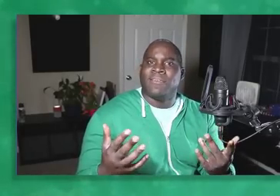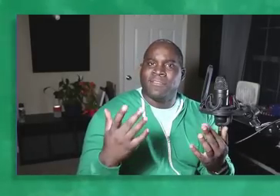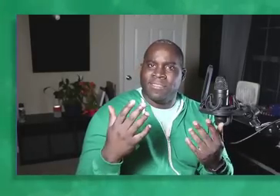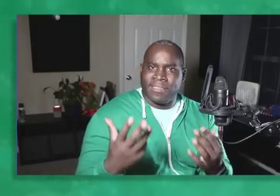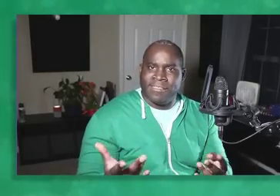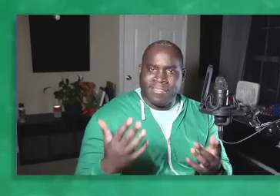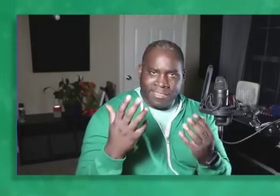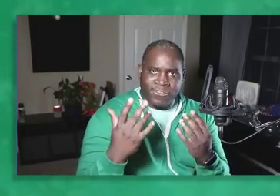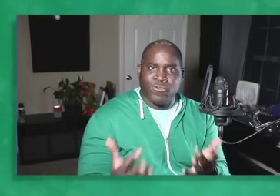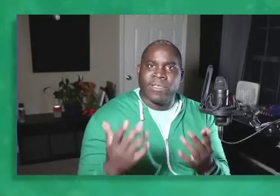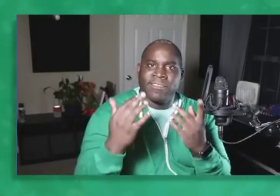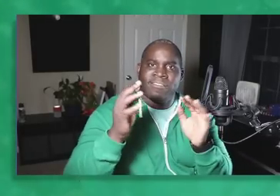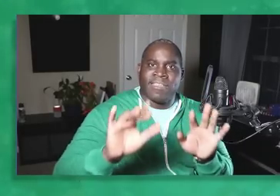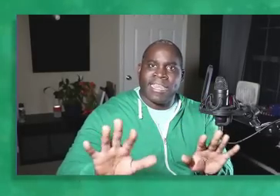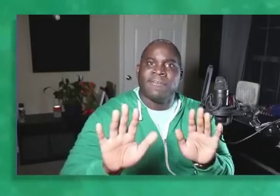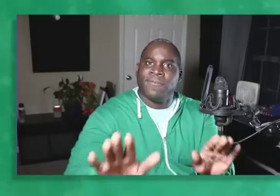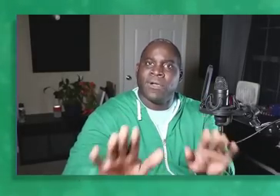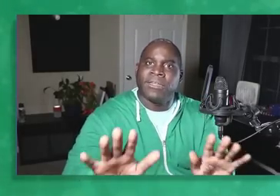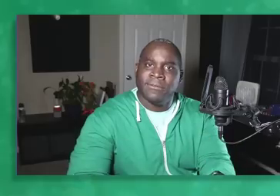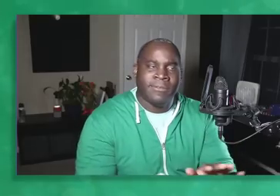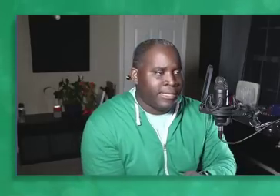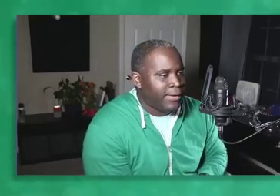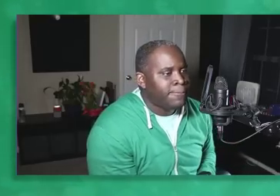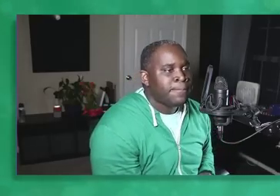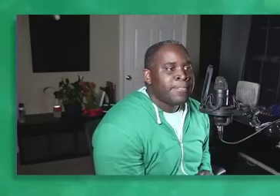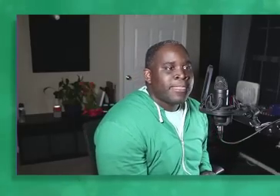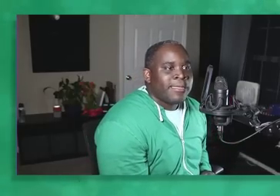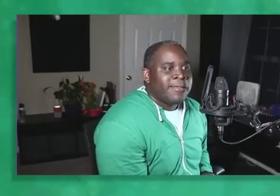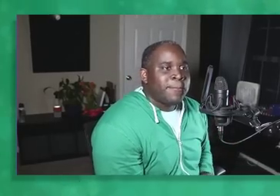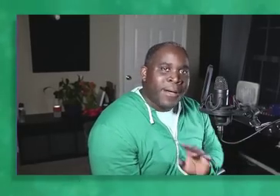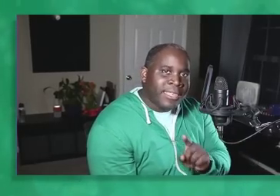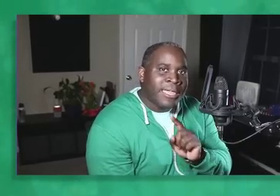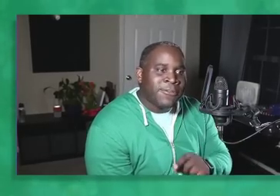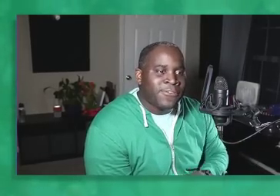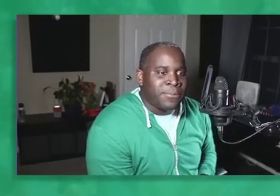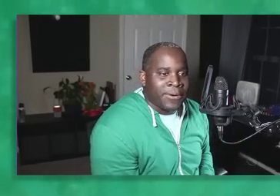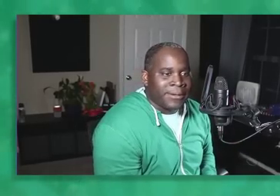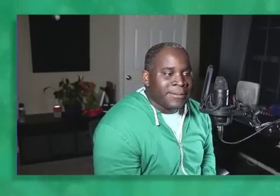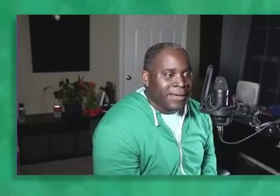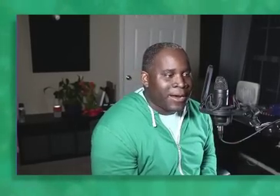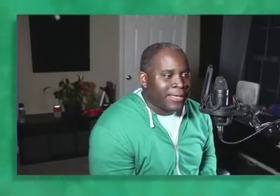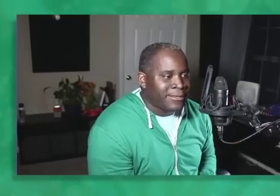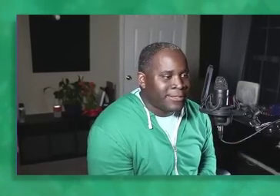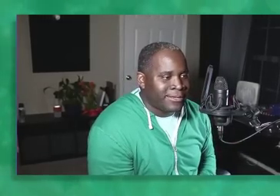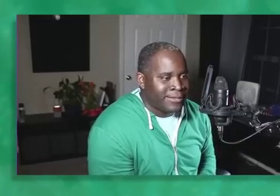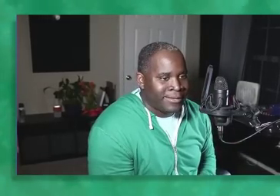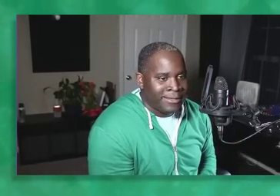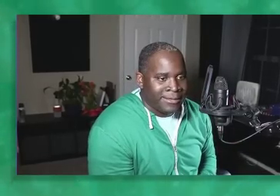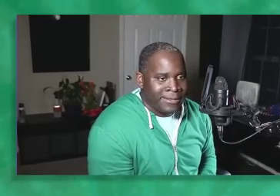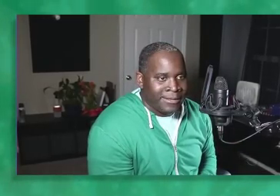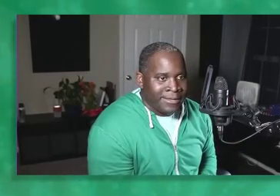like the strict signing for it, you know. Body language is important. All right.